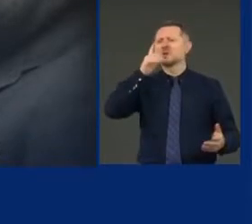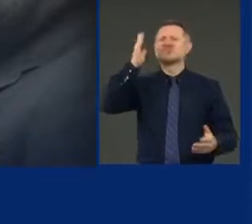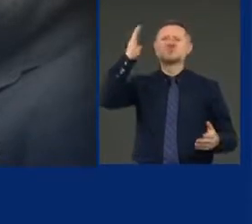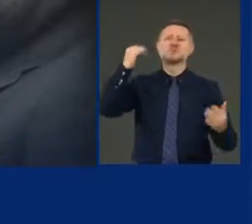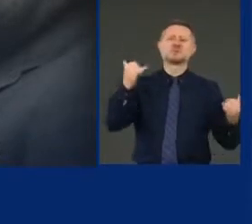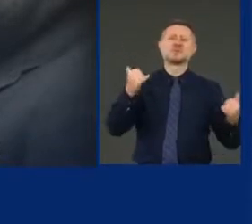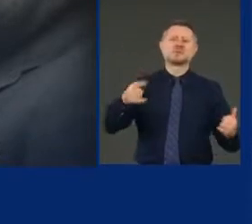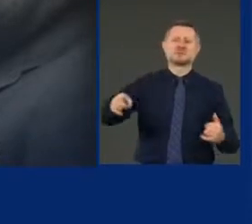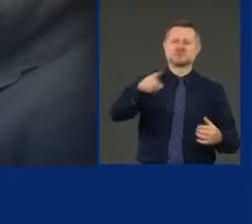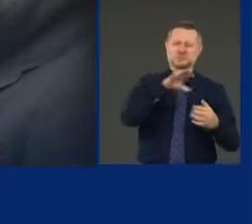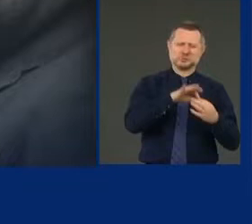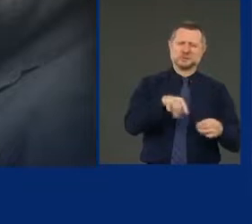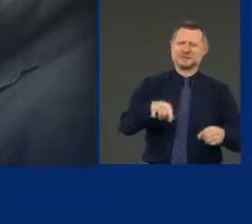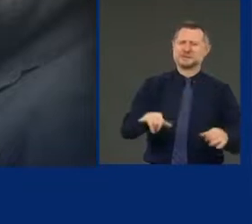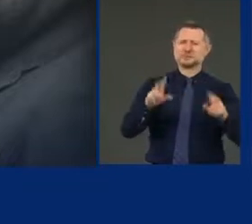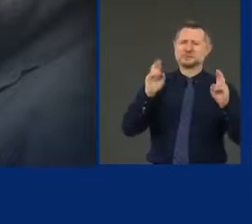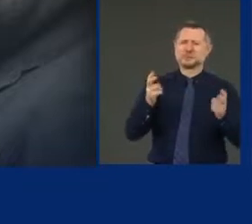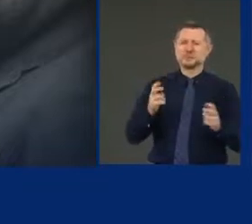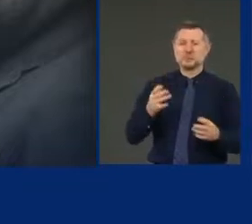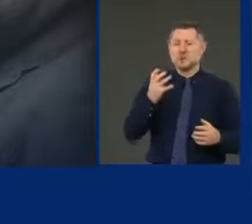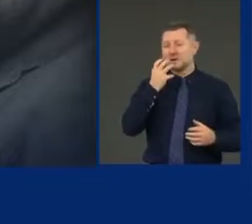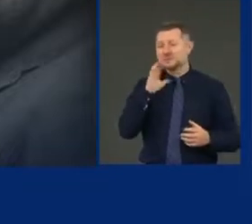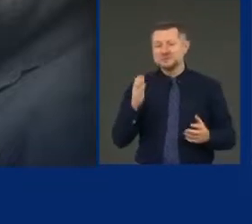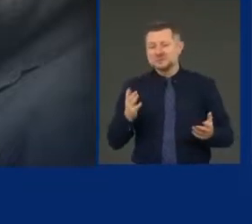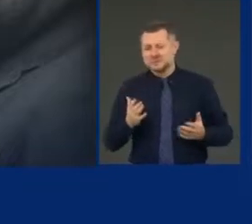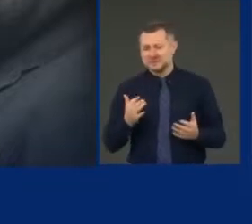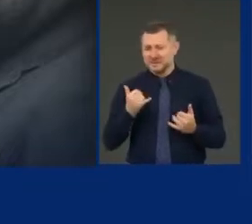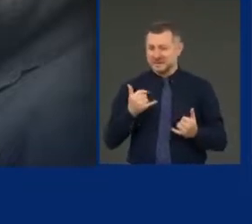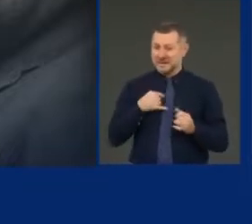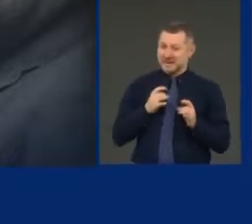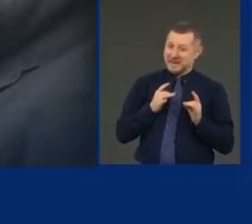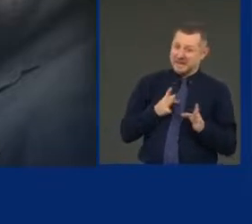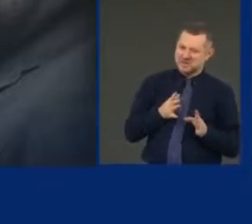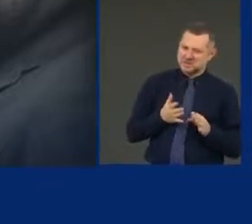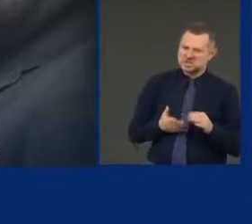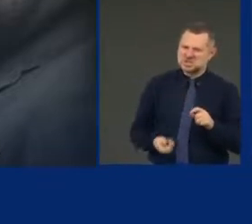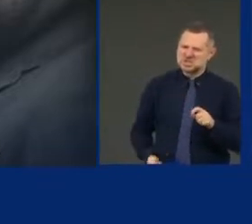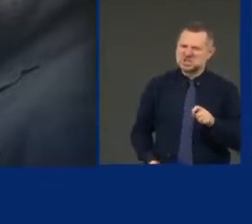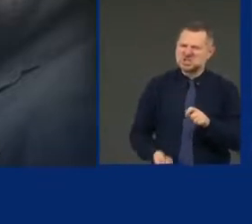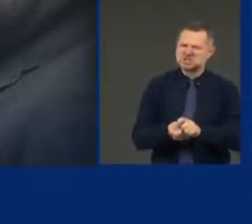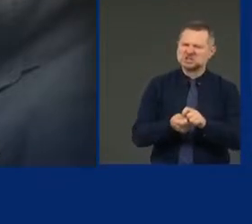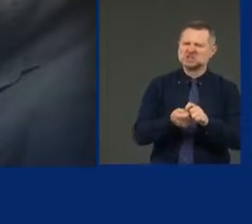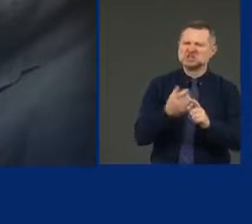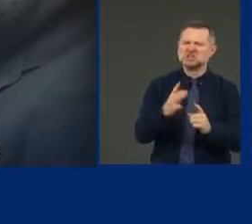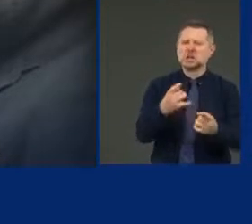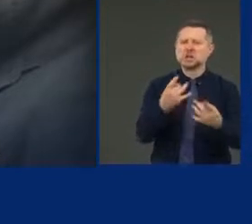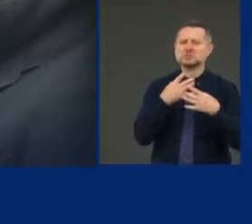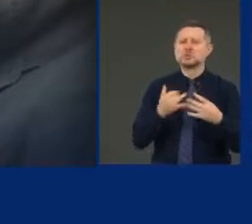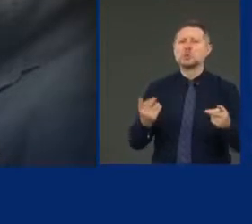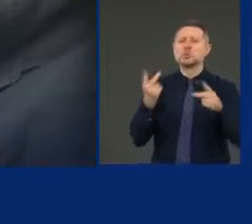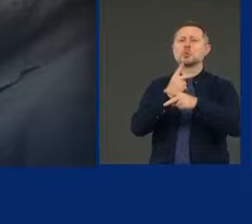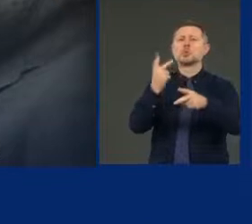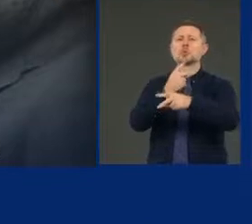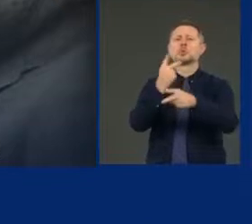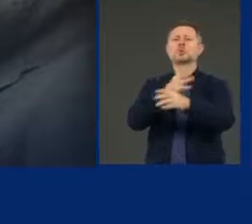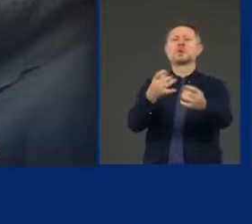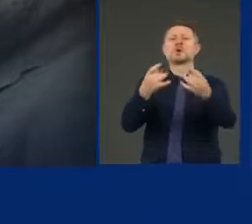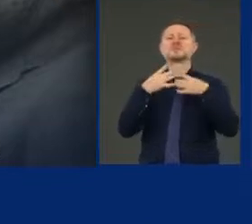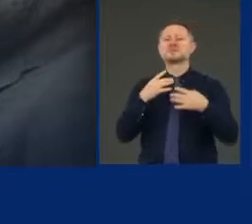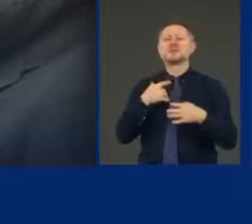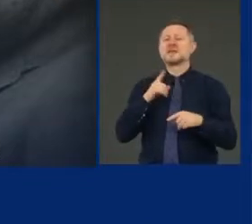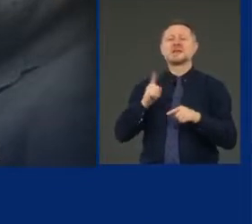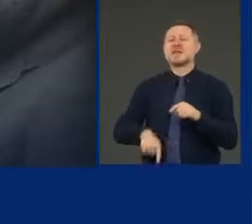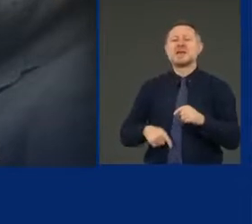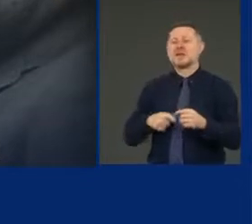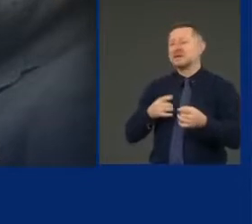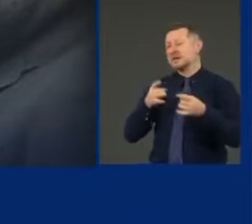issue. Returning hate for hate multiplies hate. Hate cannot drive out hate. Only love can